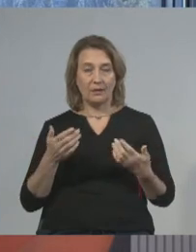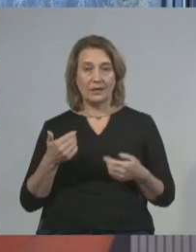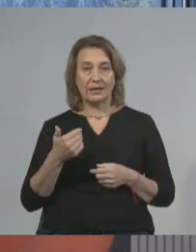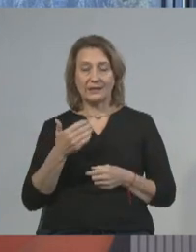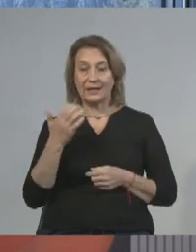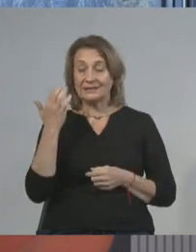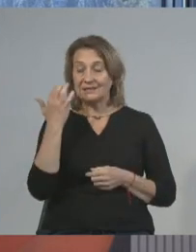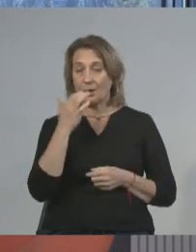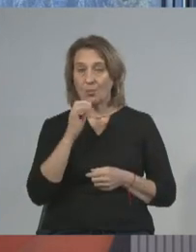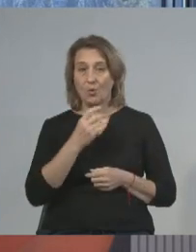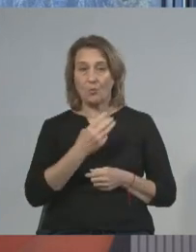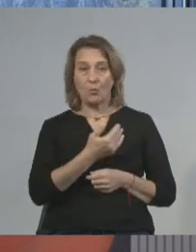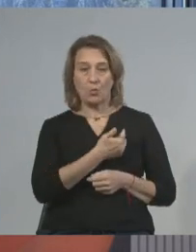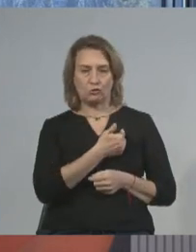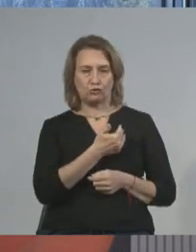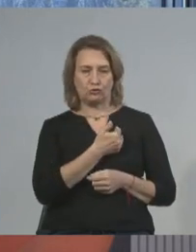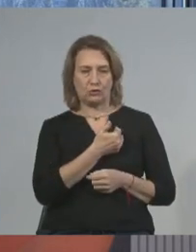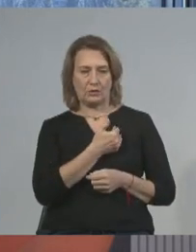you know